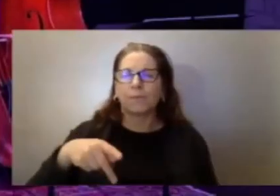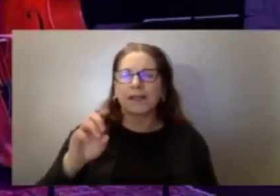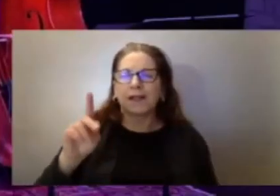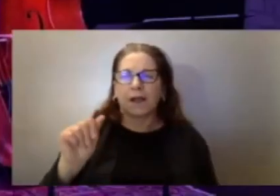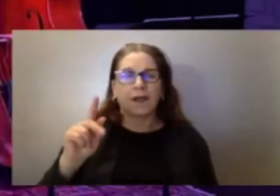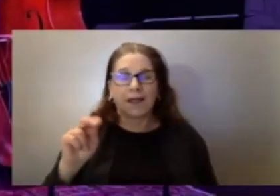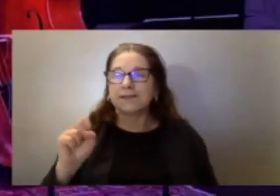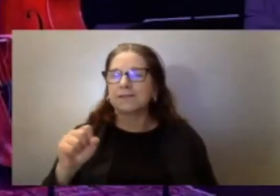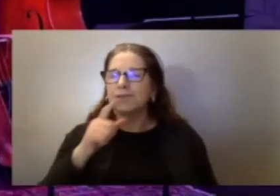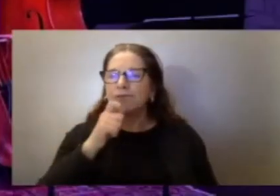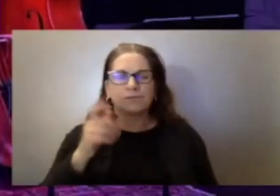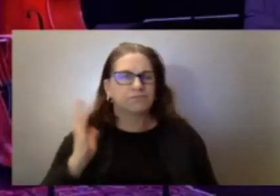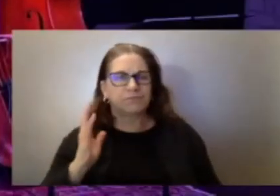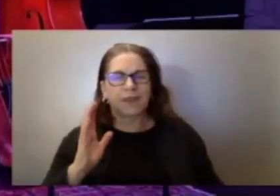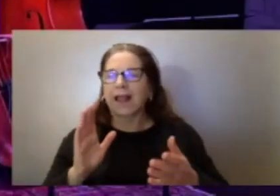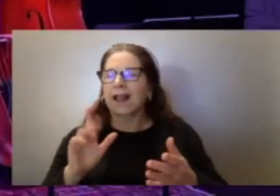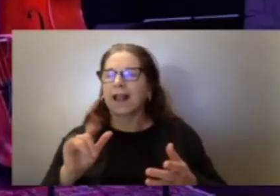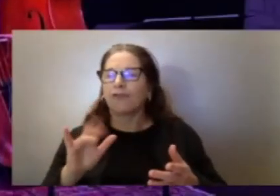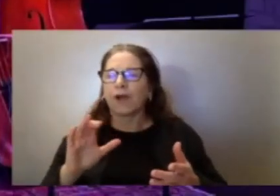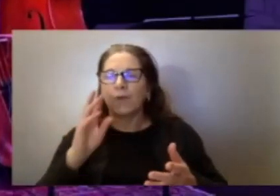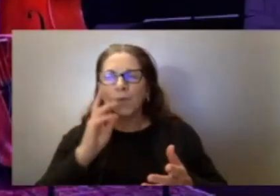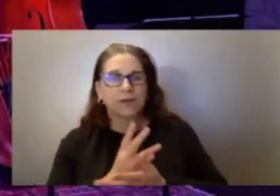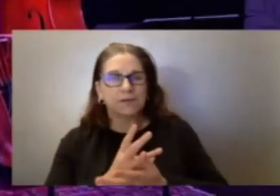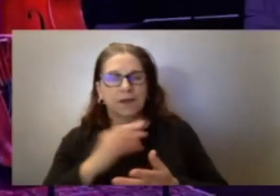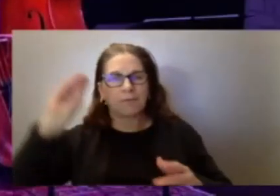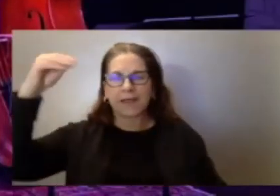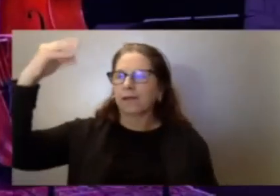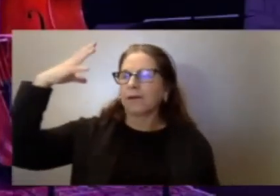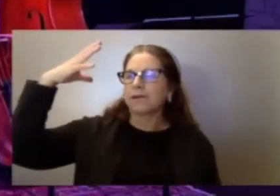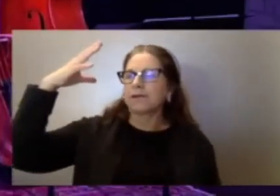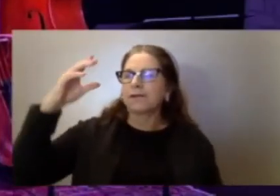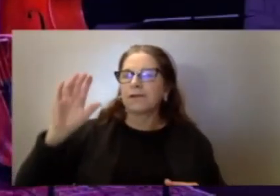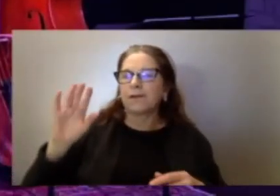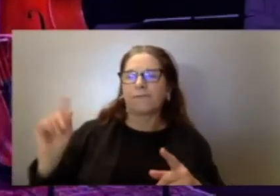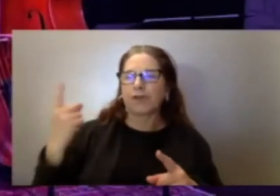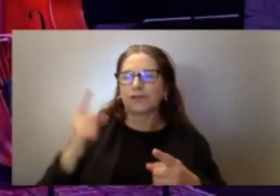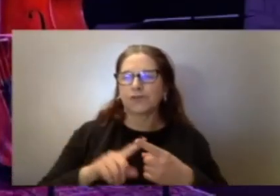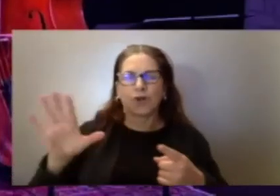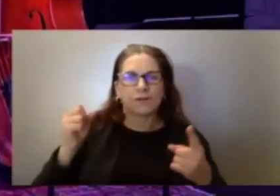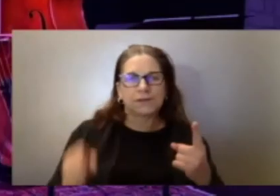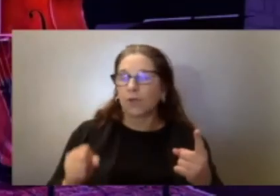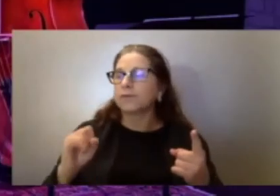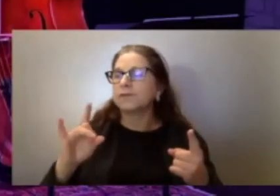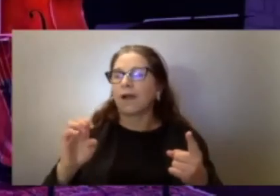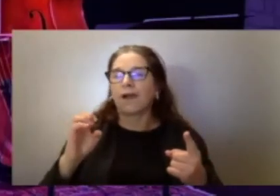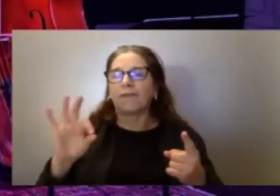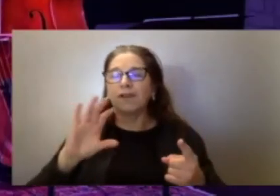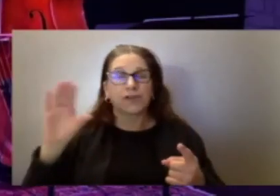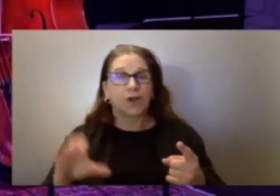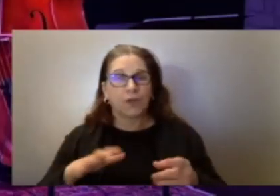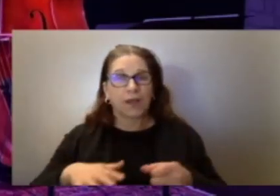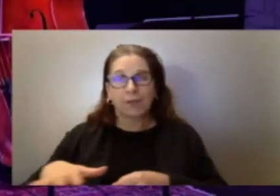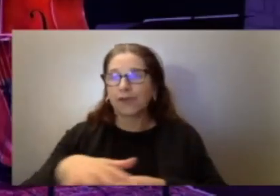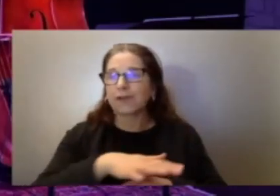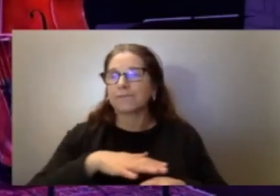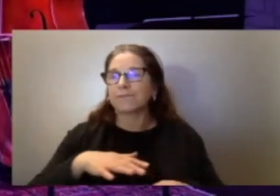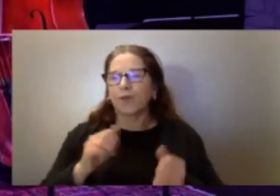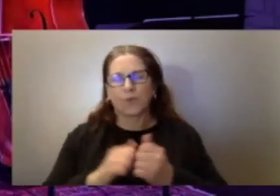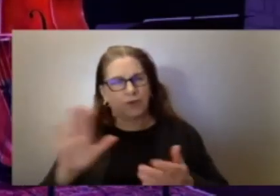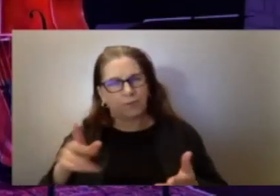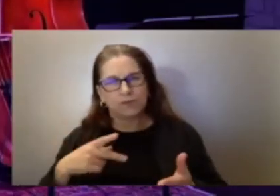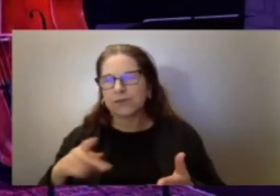Kansas, who is a lyric, witness, and beacon, first to her south side of Chicago neighborhood with her poetry,